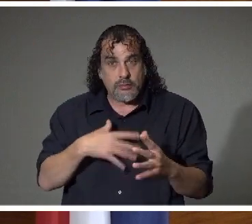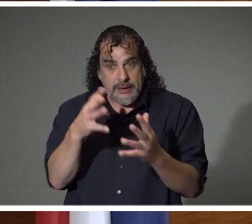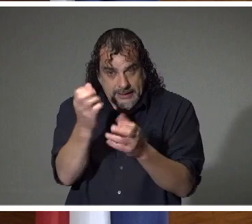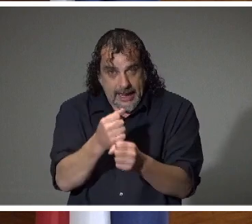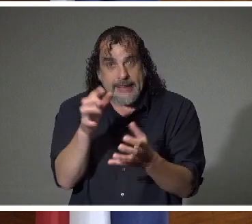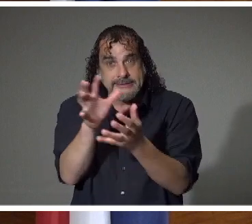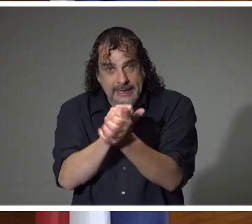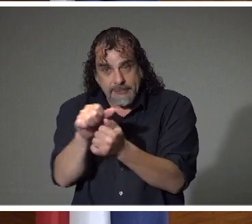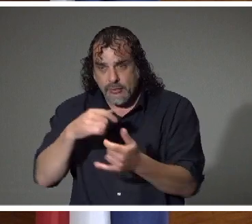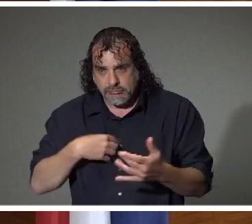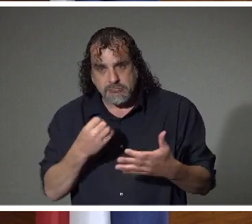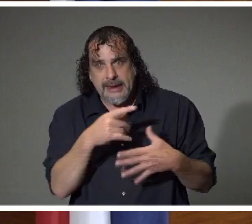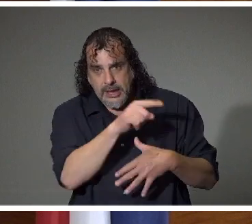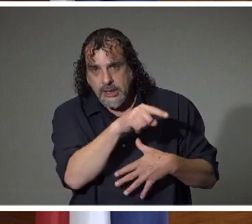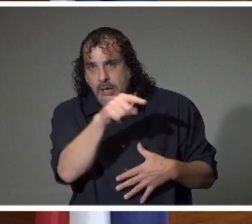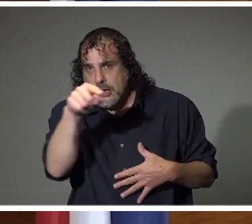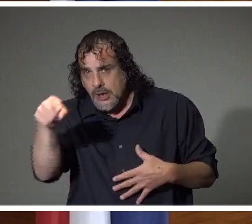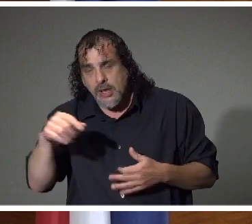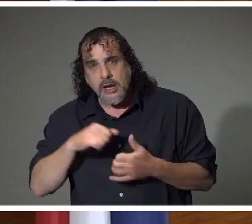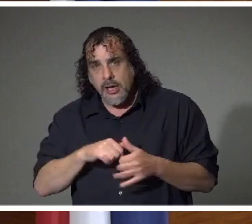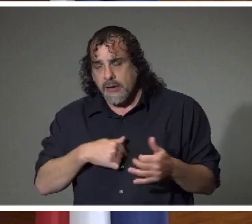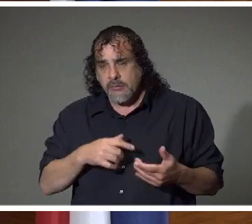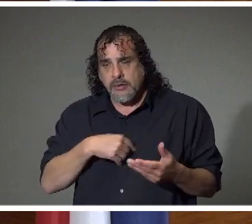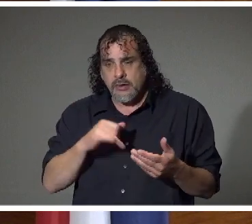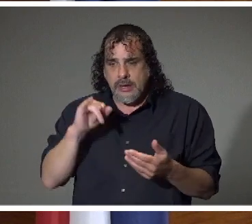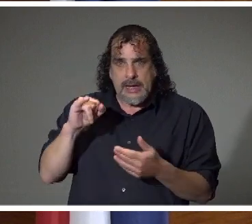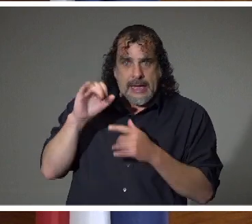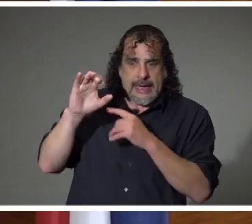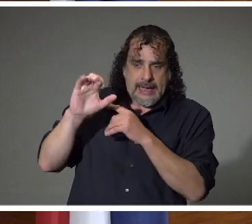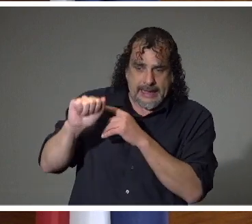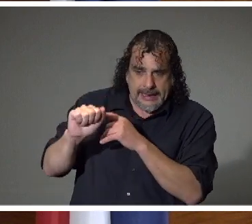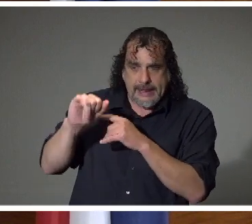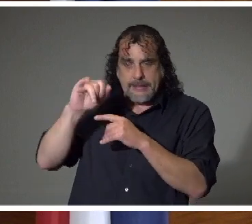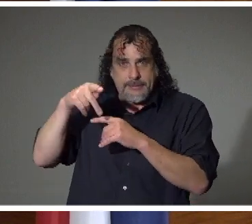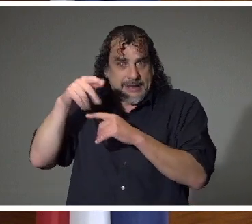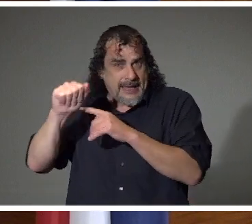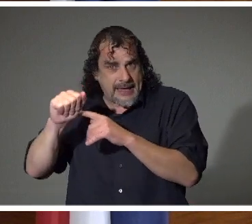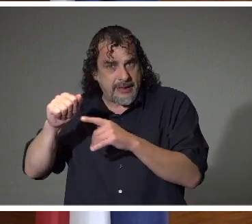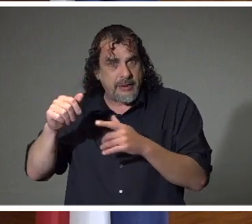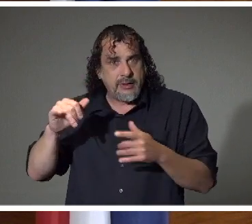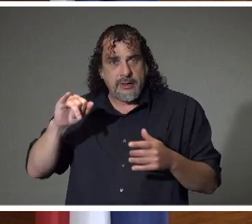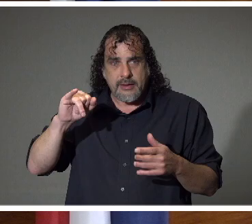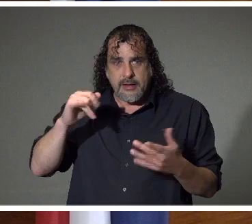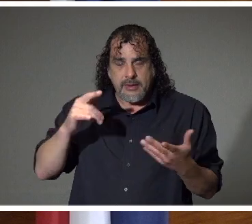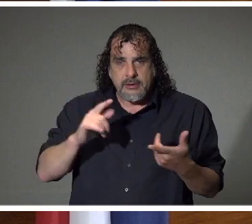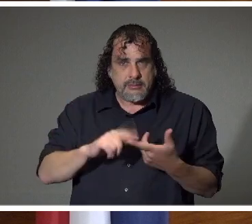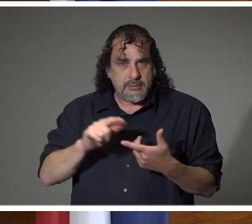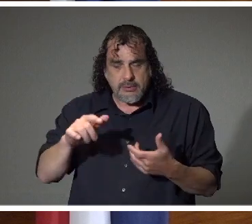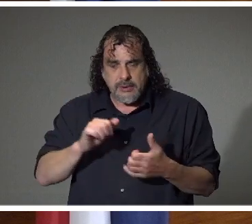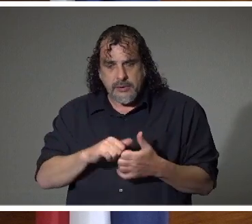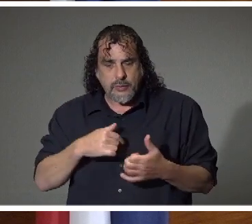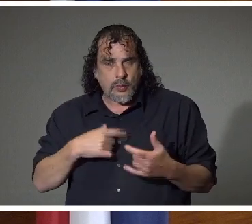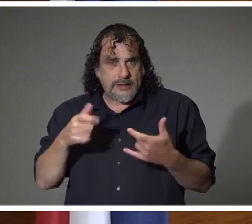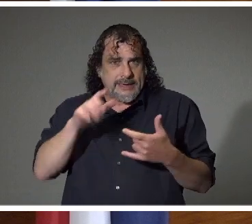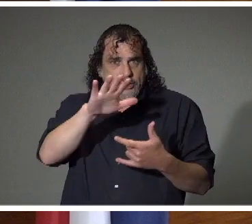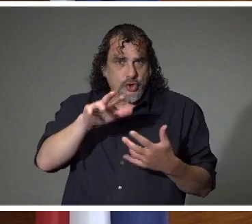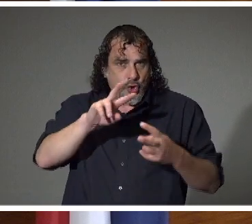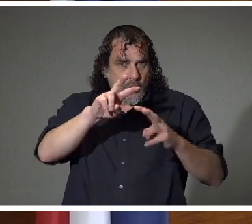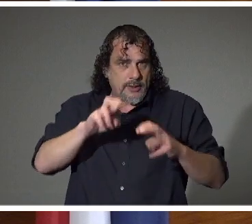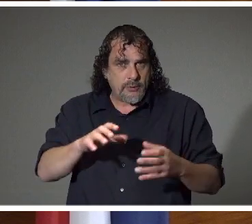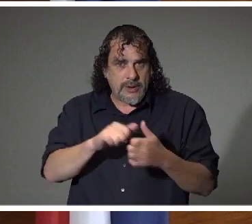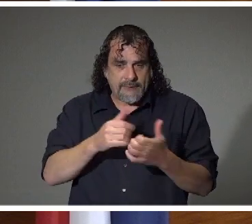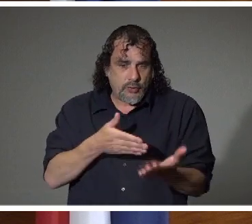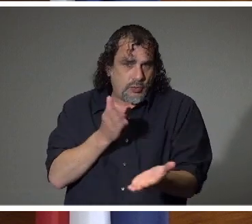which there were many, if you haven't gotten that IA and PA declaration yet, the reason for that is we need damage assessments. We have to